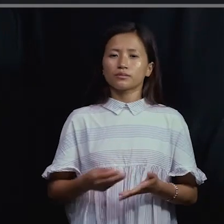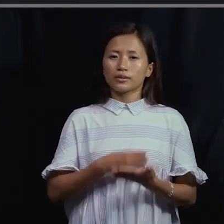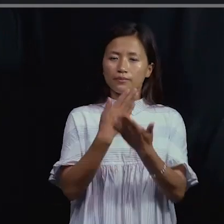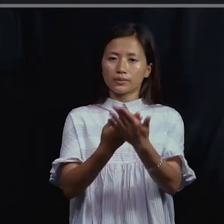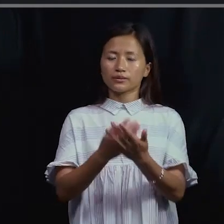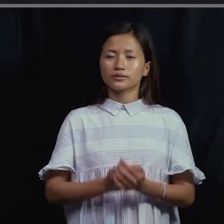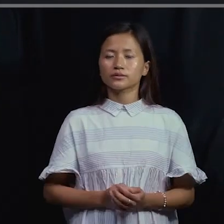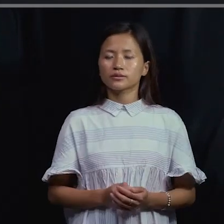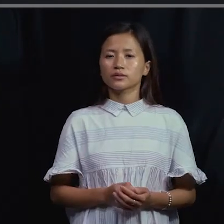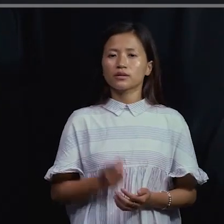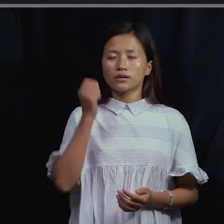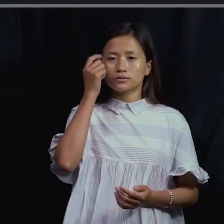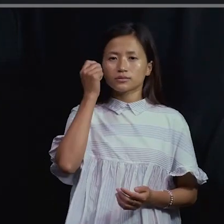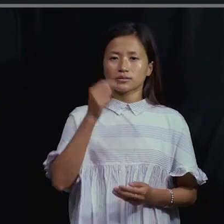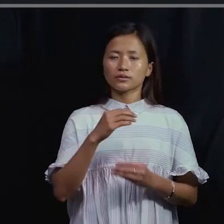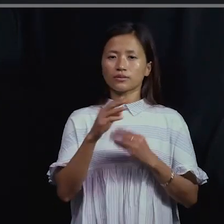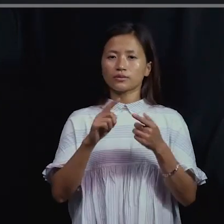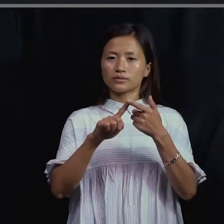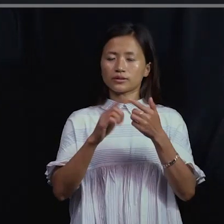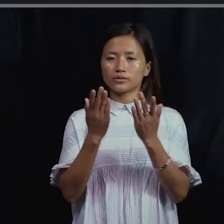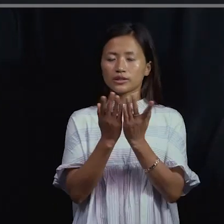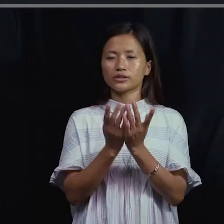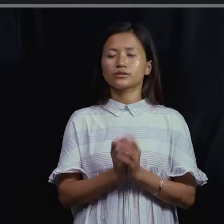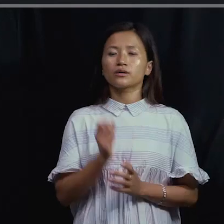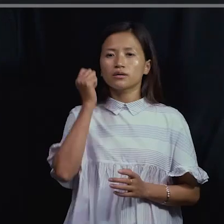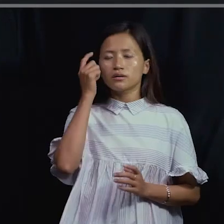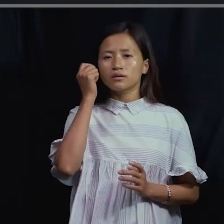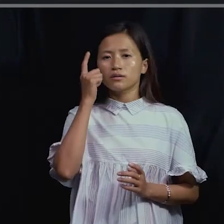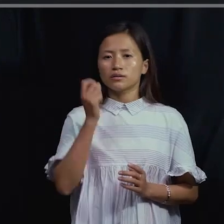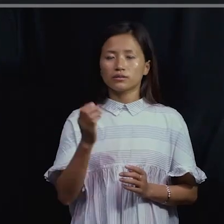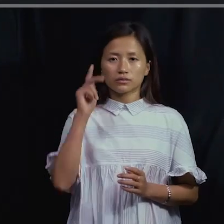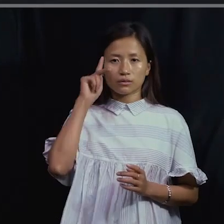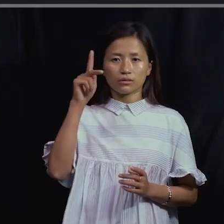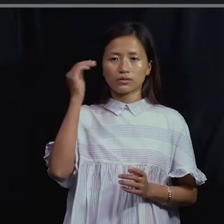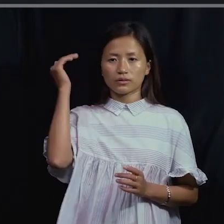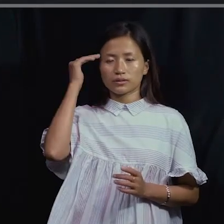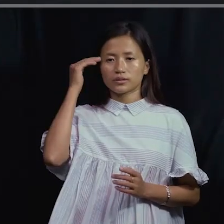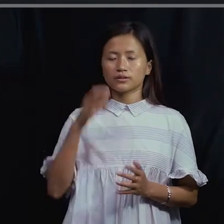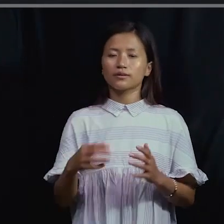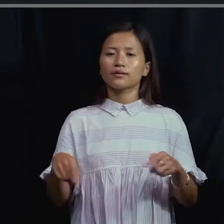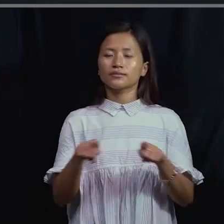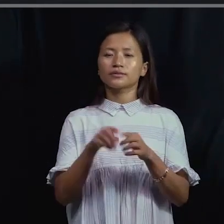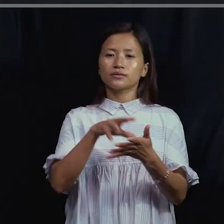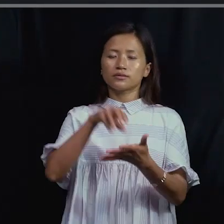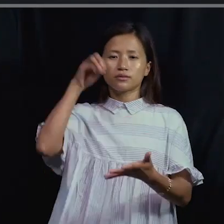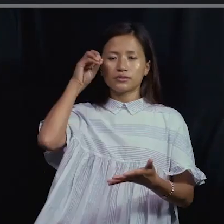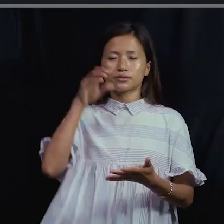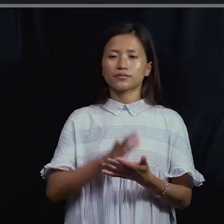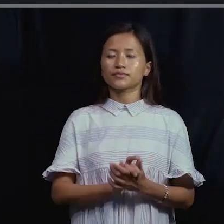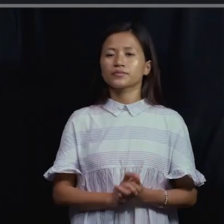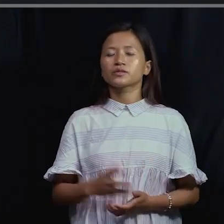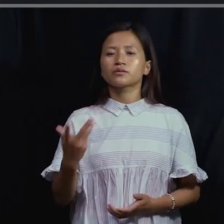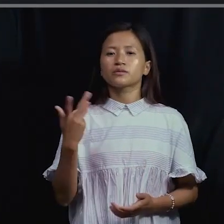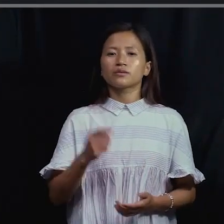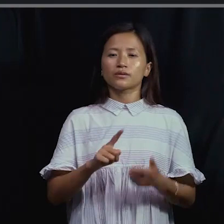the infant understand about education, they understand about knowledge and learning. Okay, now what kind